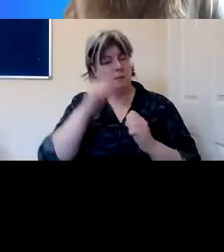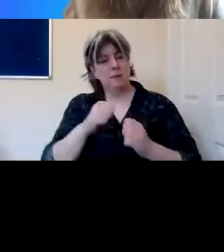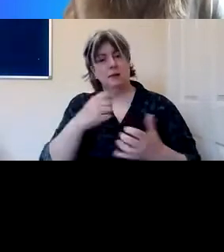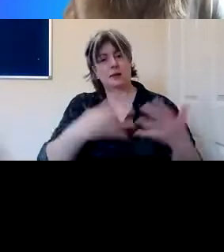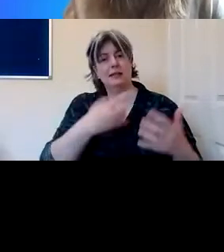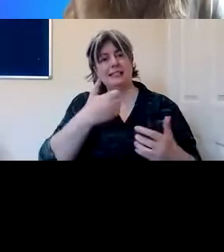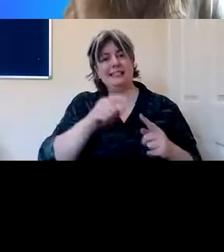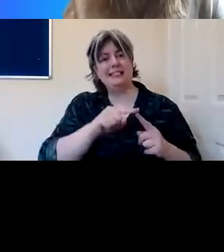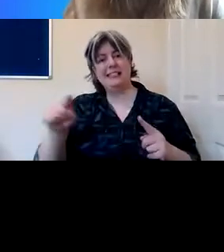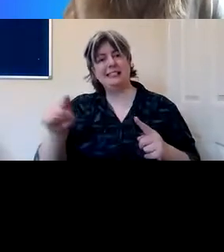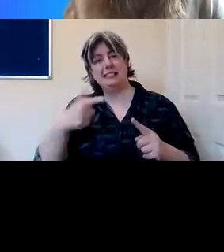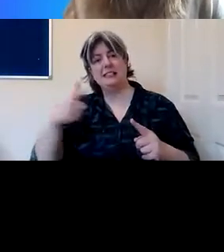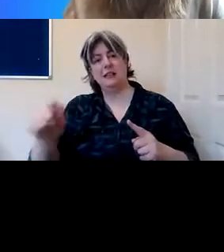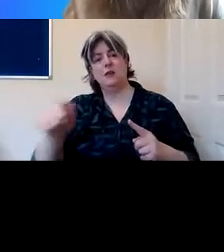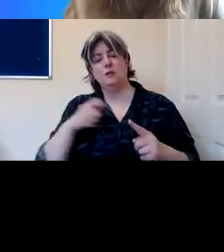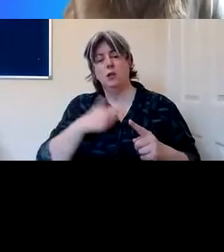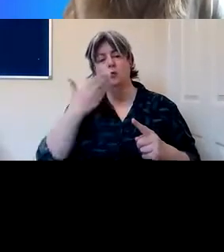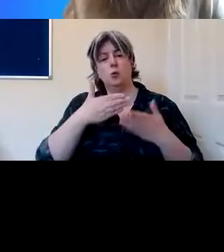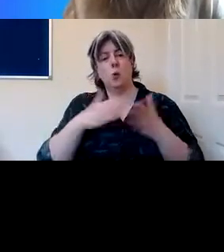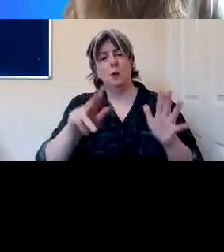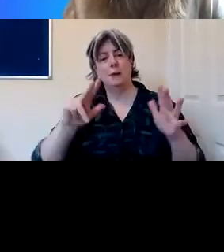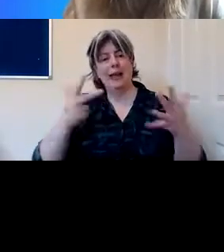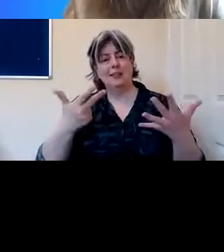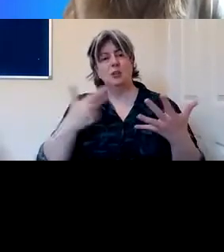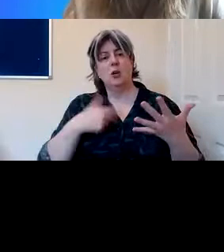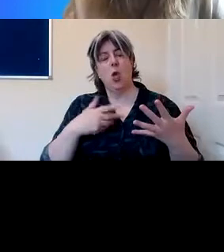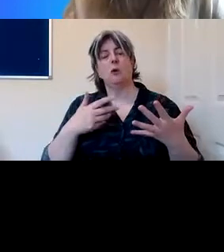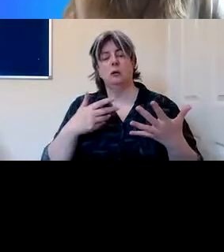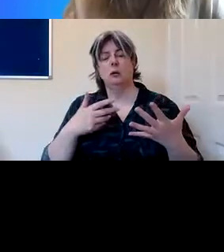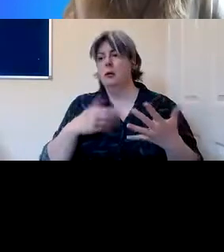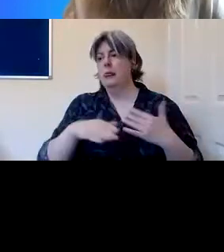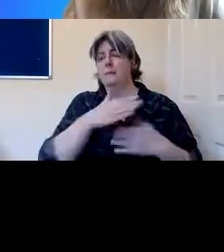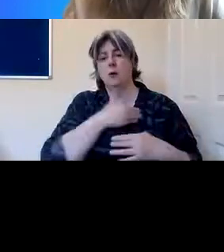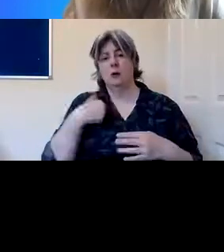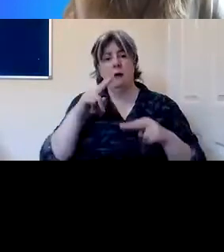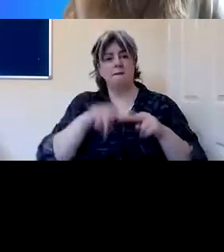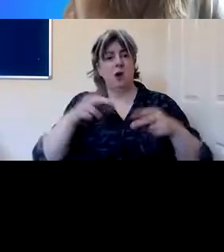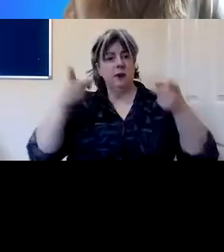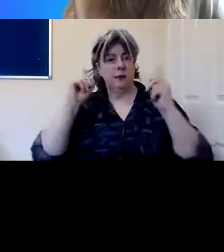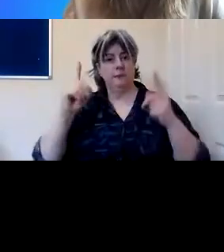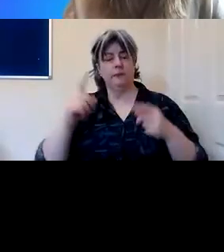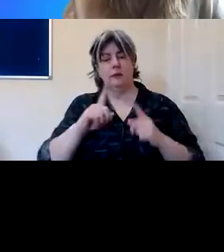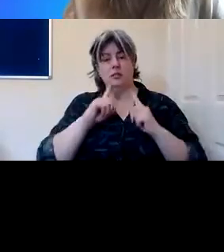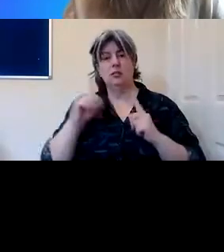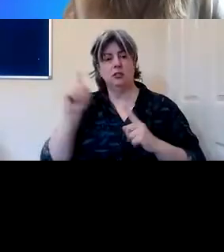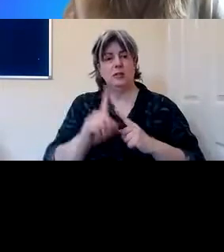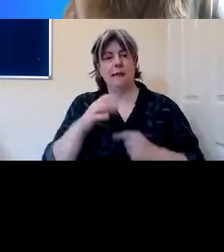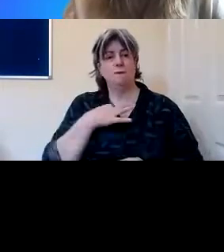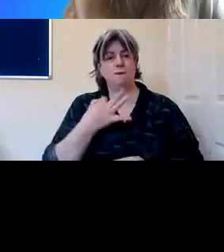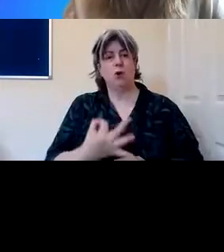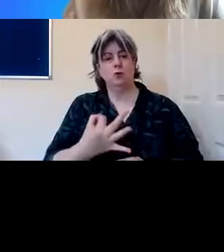the school was opened at 8 o'clock in the morning because lots of the parents worked. And teachers came in on a voluntary basis to do that.